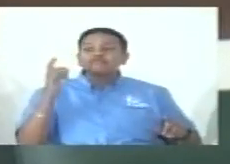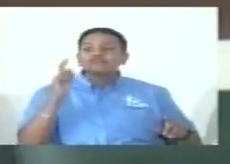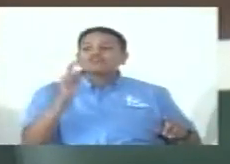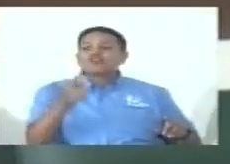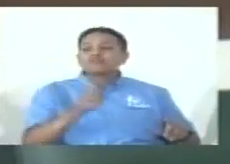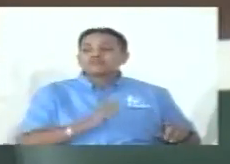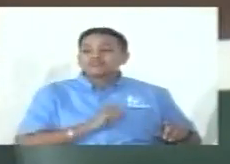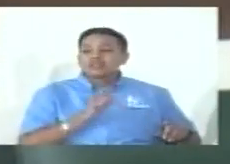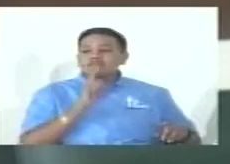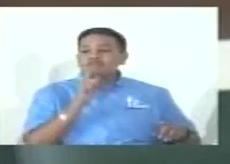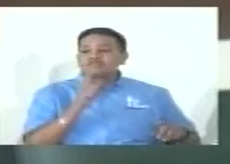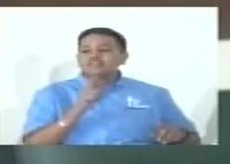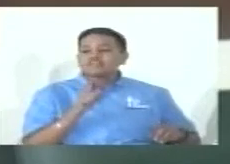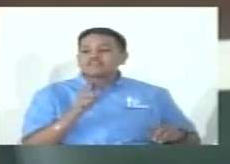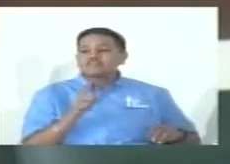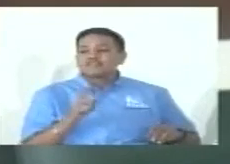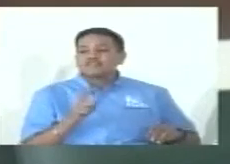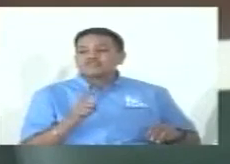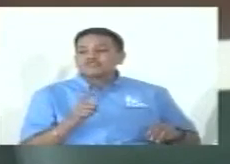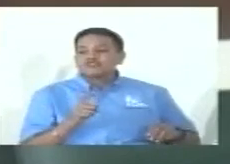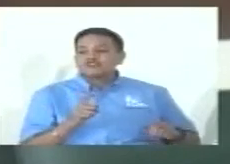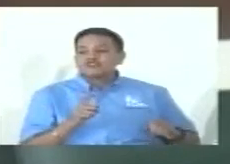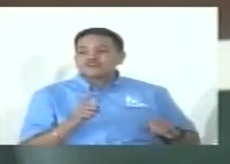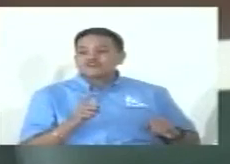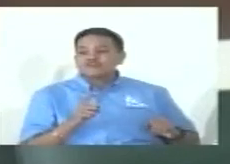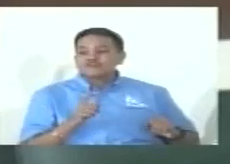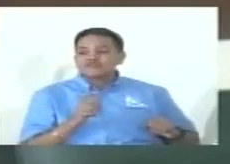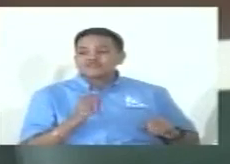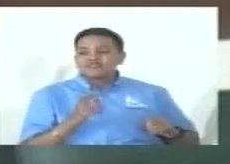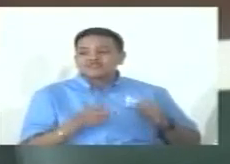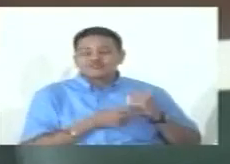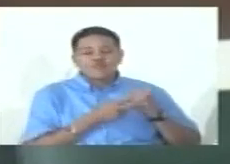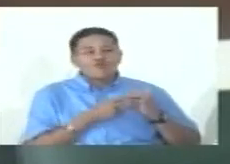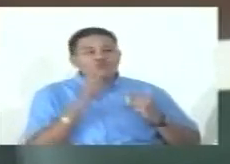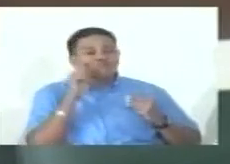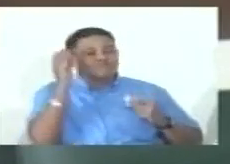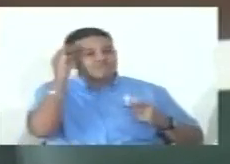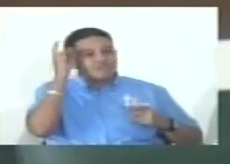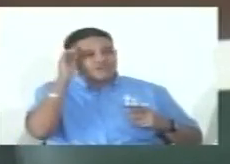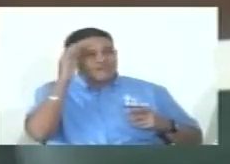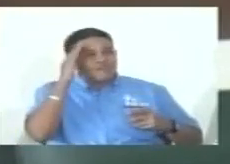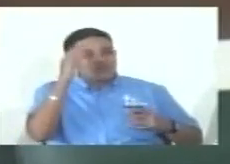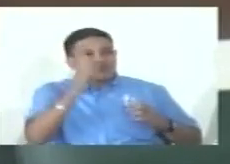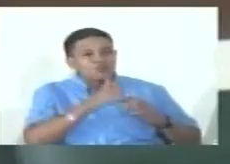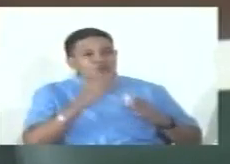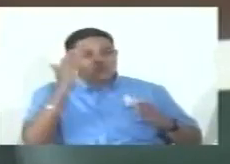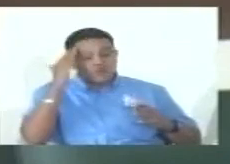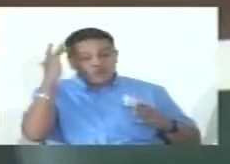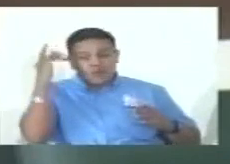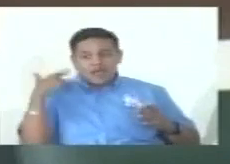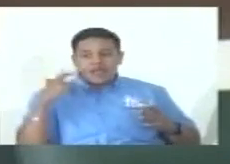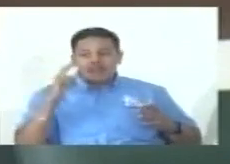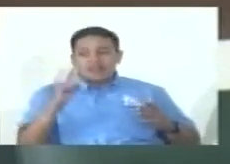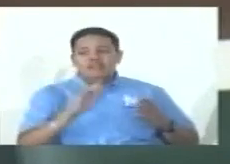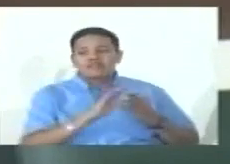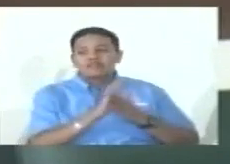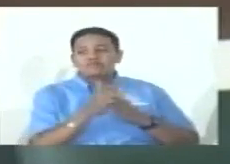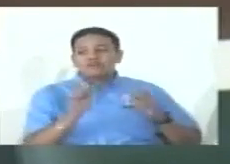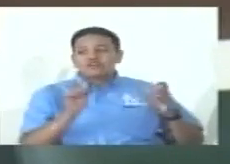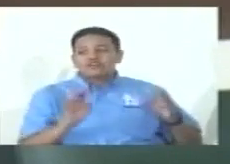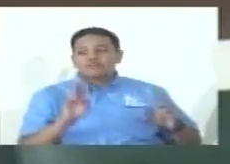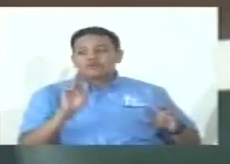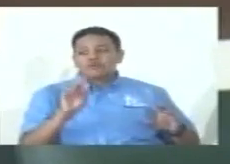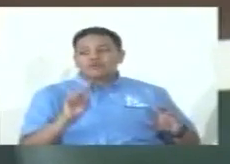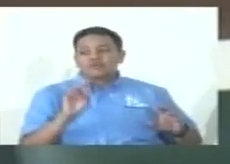sort of storing up pearls for the future without knowing, because I then became the chairman of the Urban Development